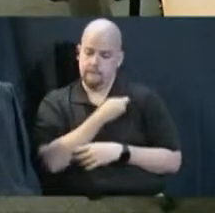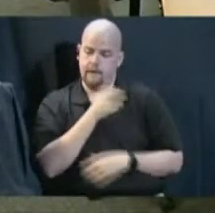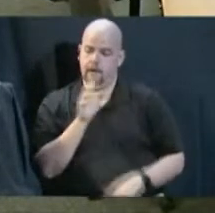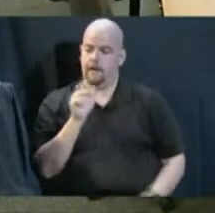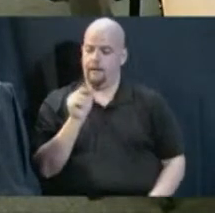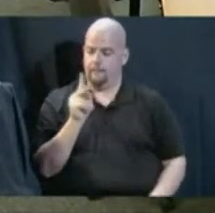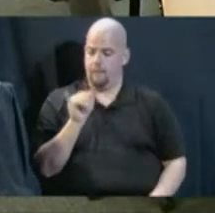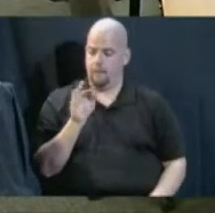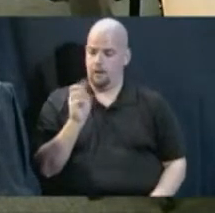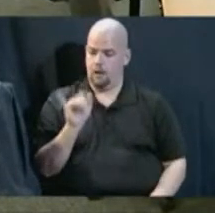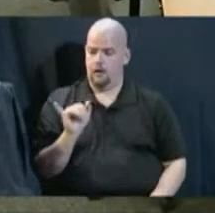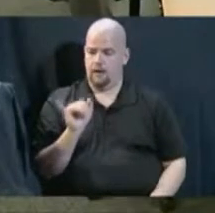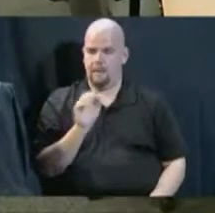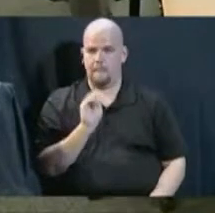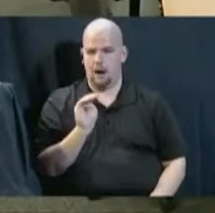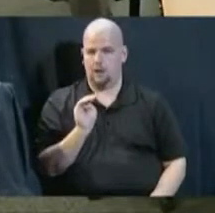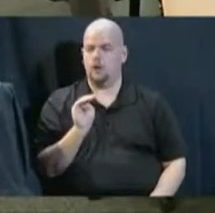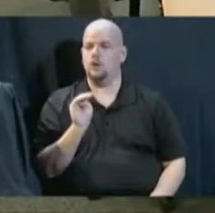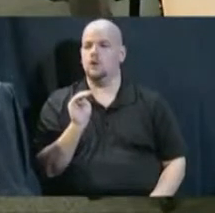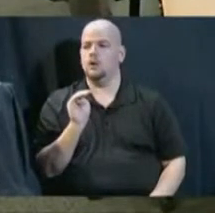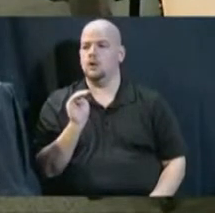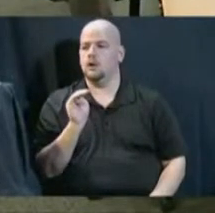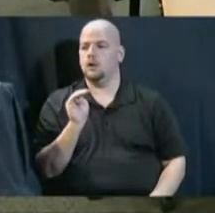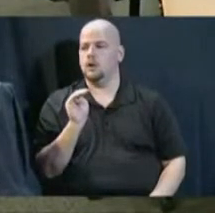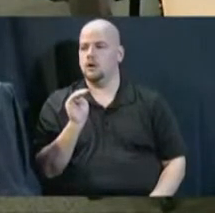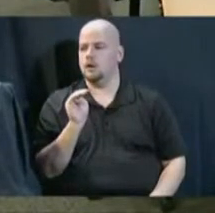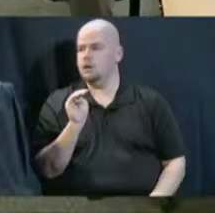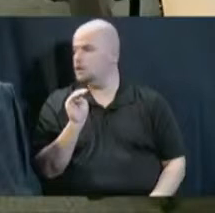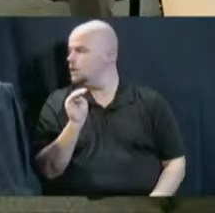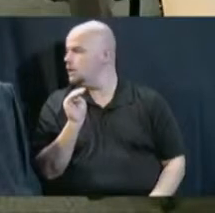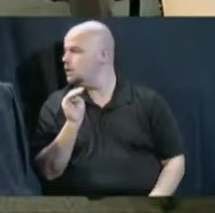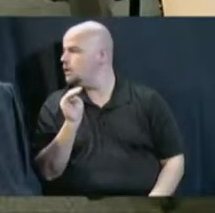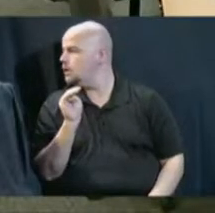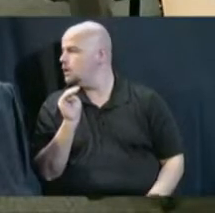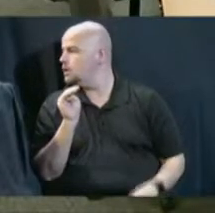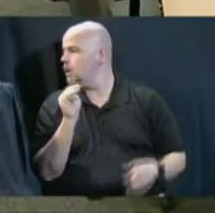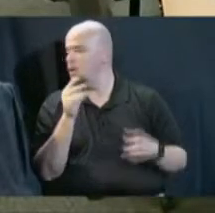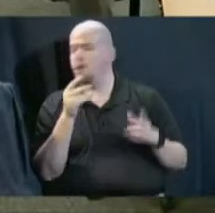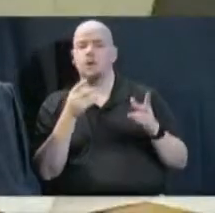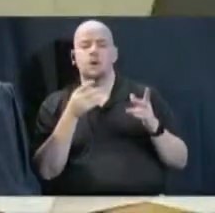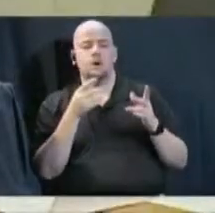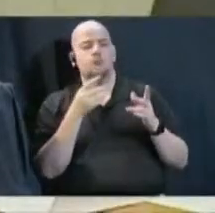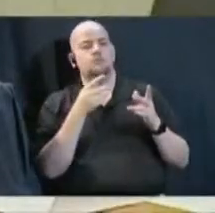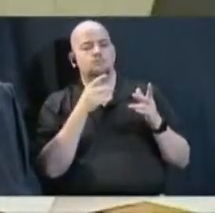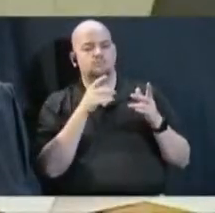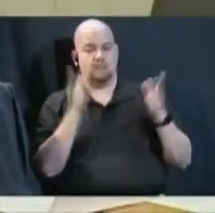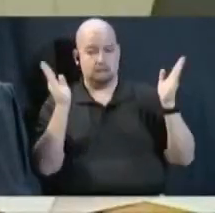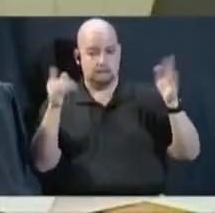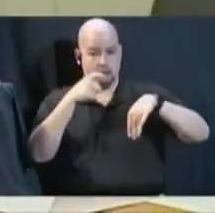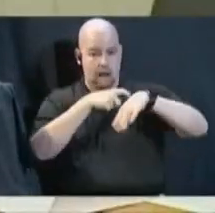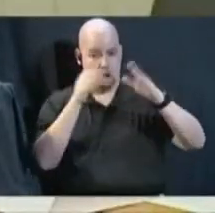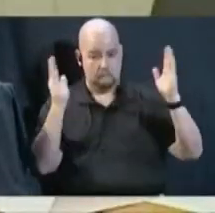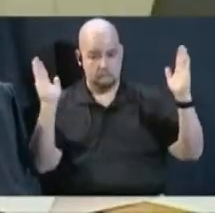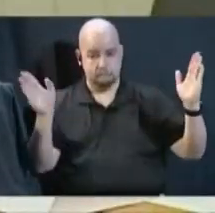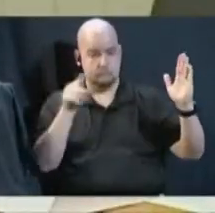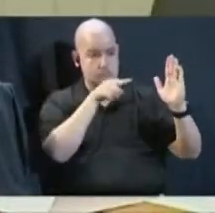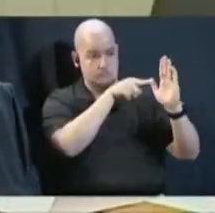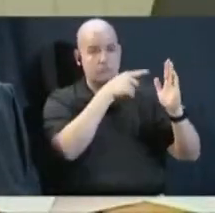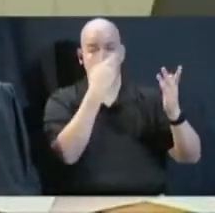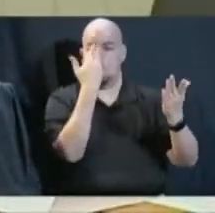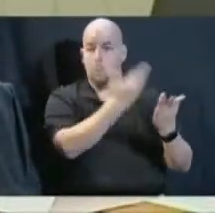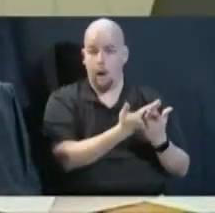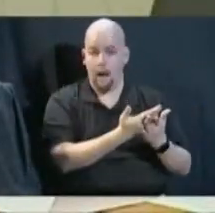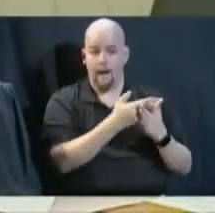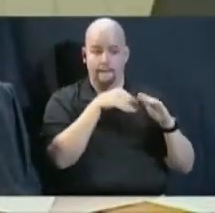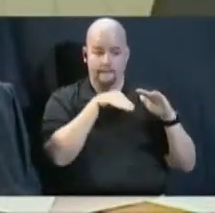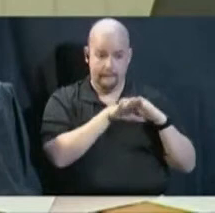antibodies? What is Can you repeat that so that? Yeah, so the question was, what is the time frame between when somebody comes in